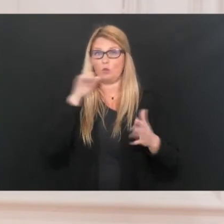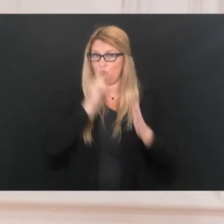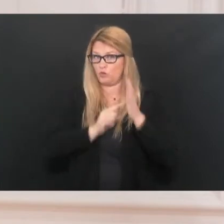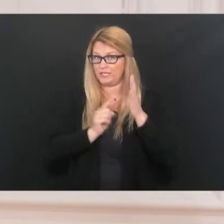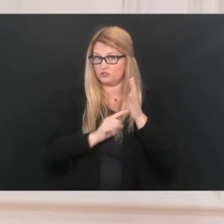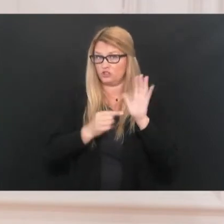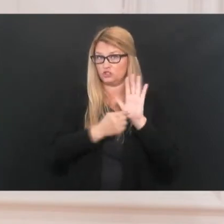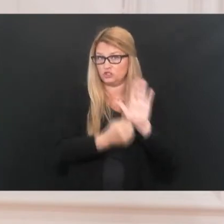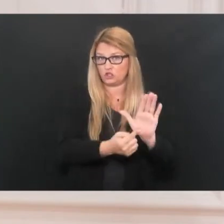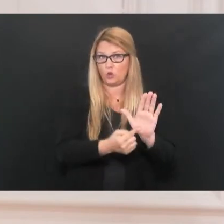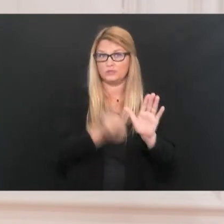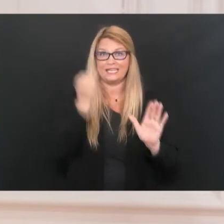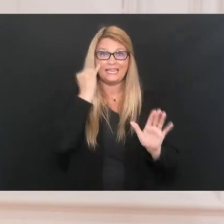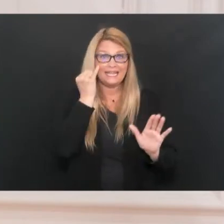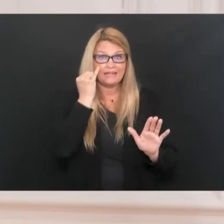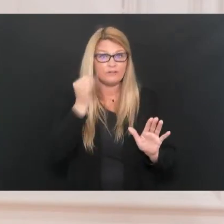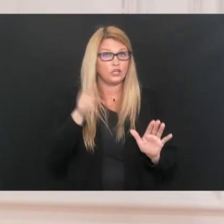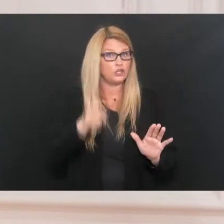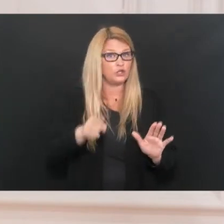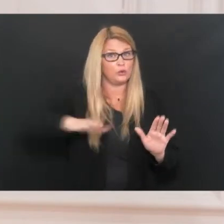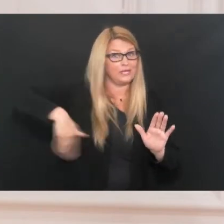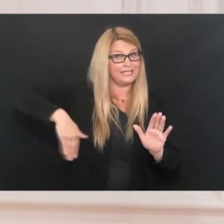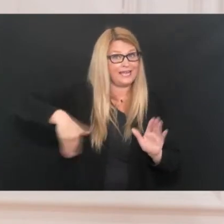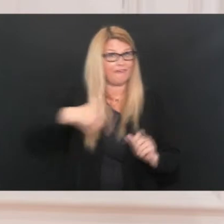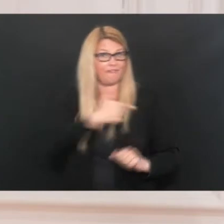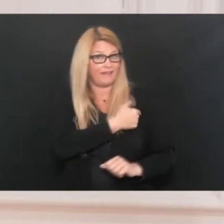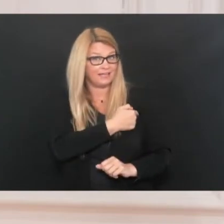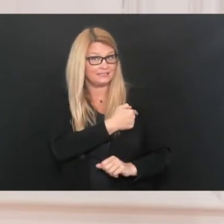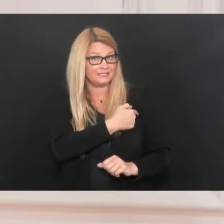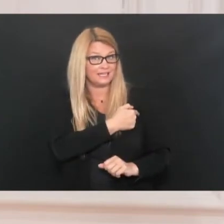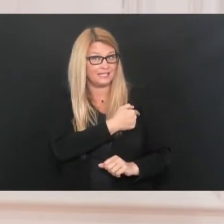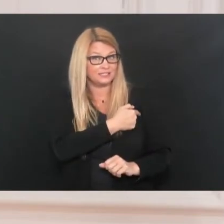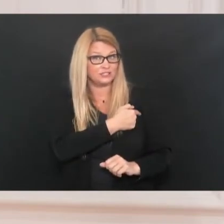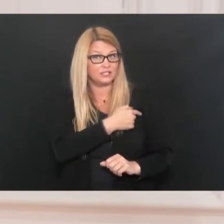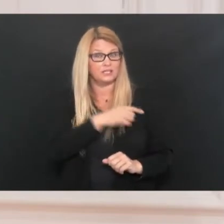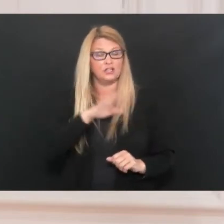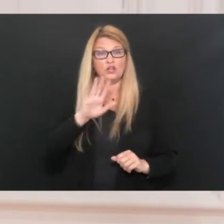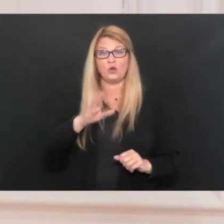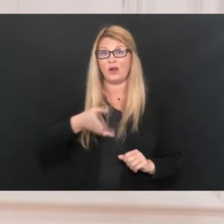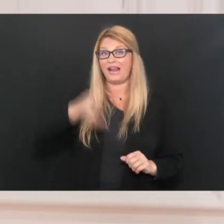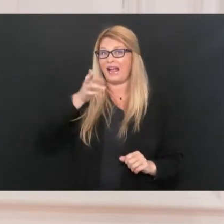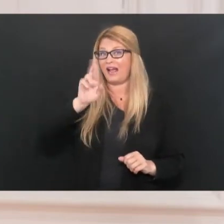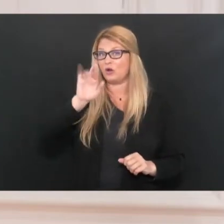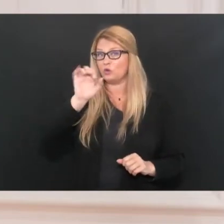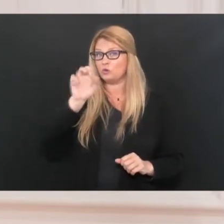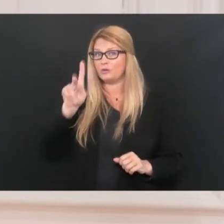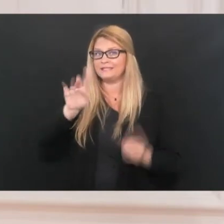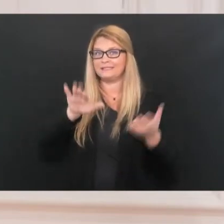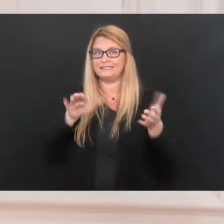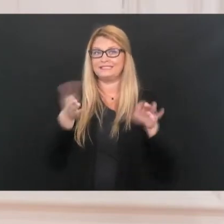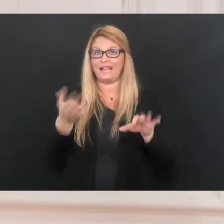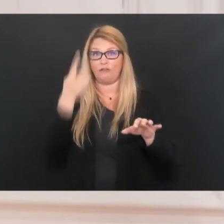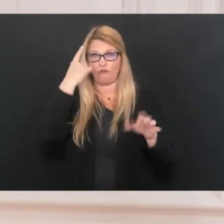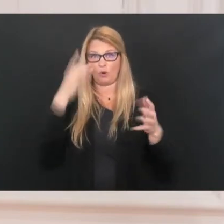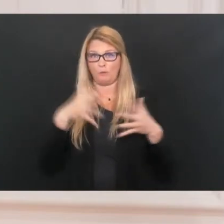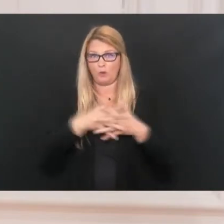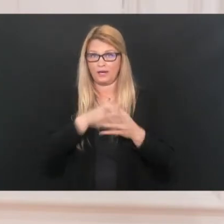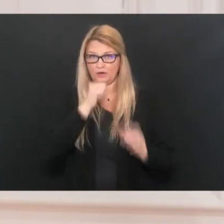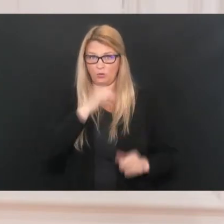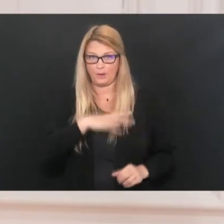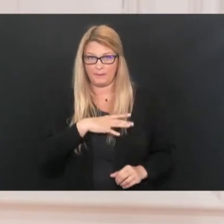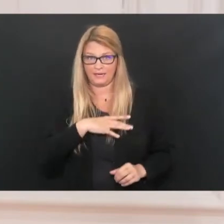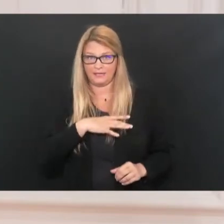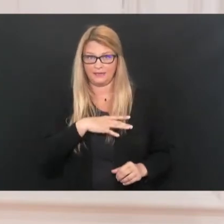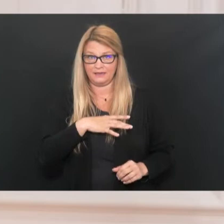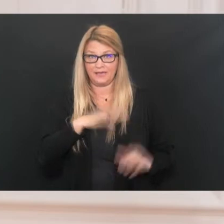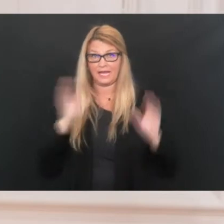that if you did not get vaccinated, risk of death went up by 11 times in pregnant women versus women that